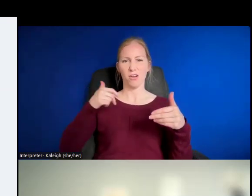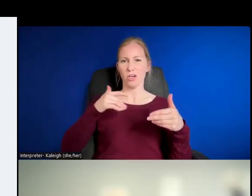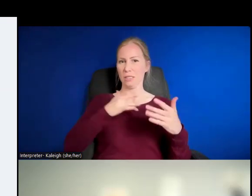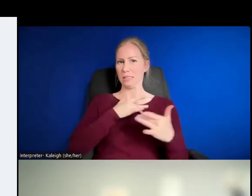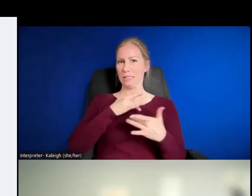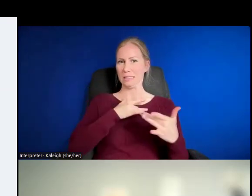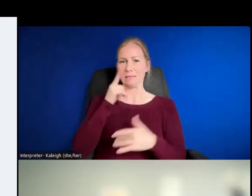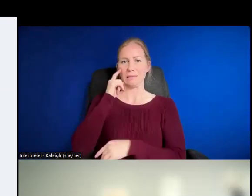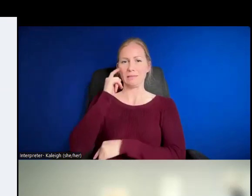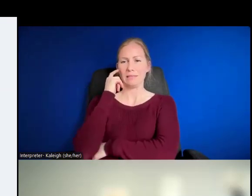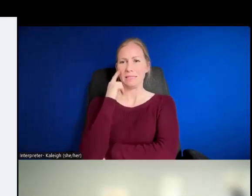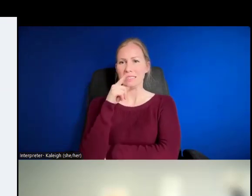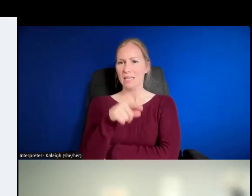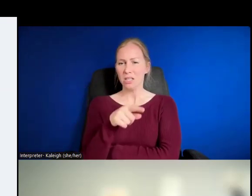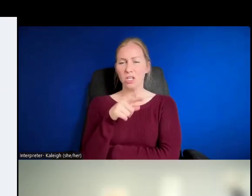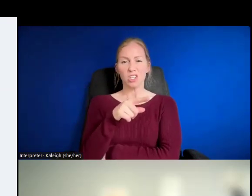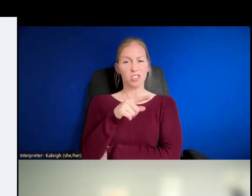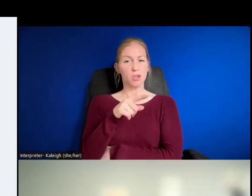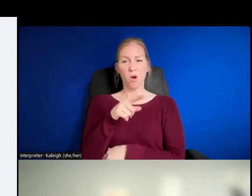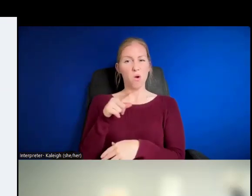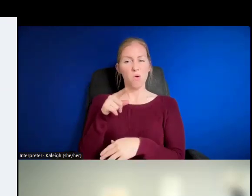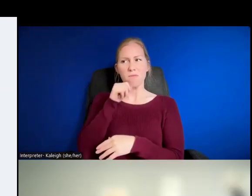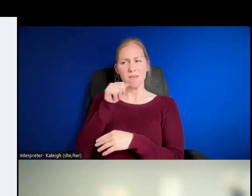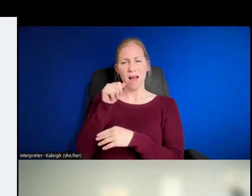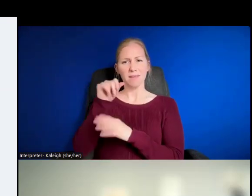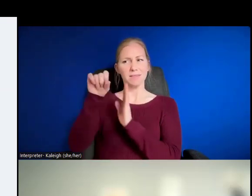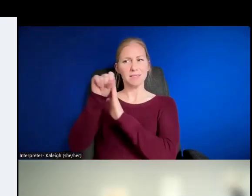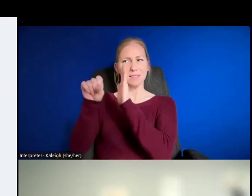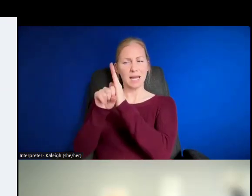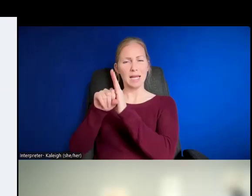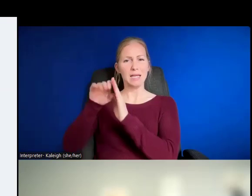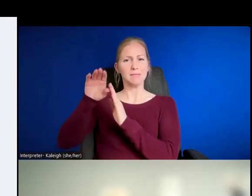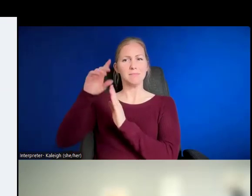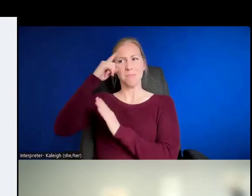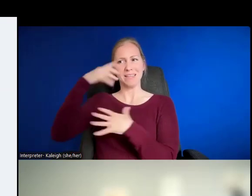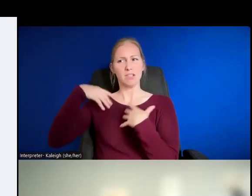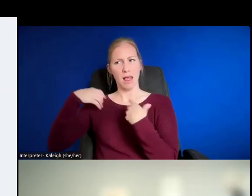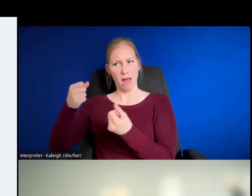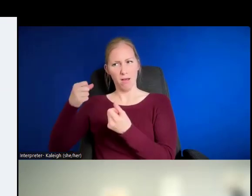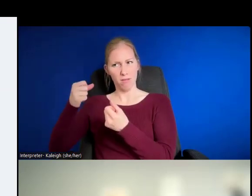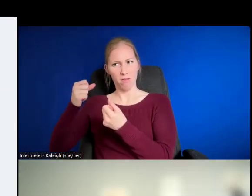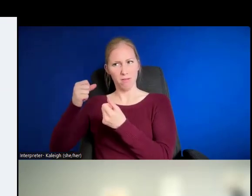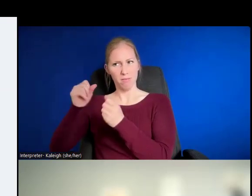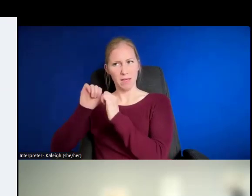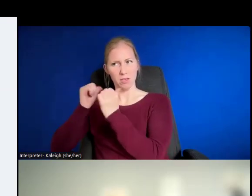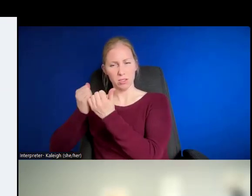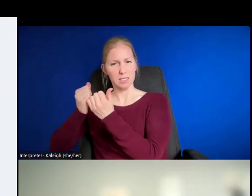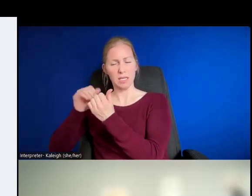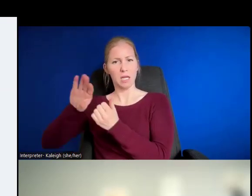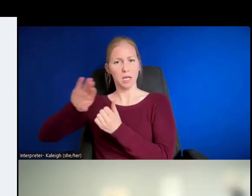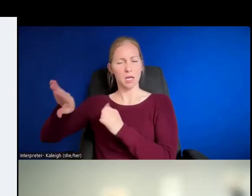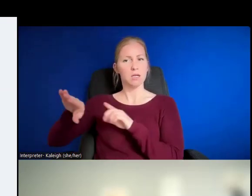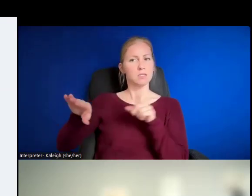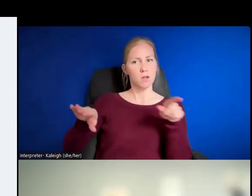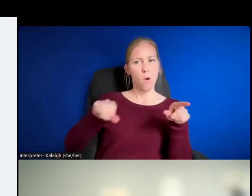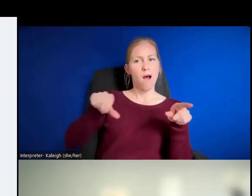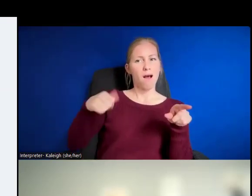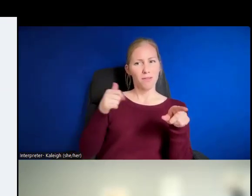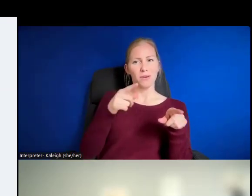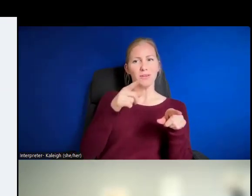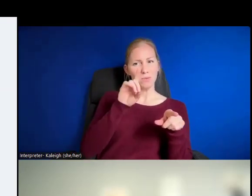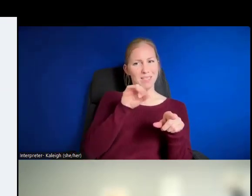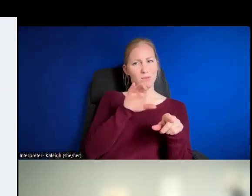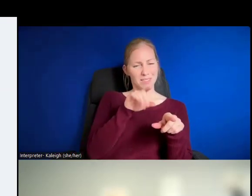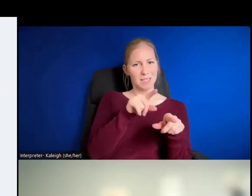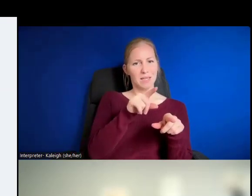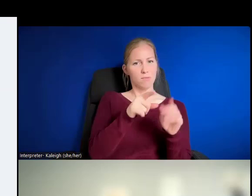the correctional agency, rather than our state mental health agency, reviews and approves